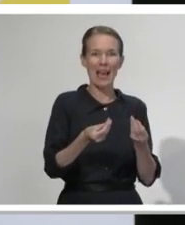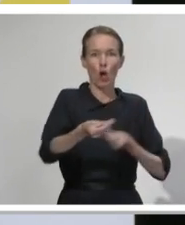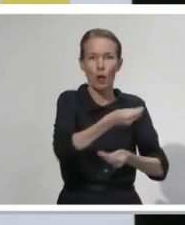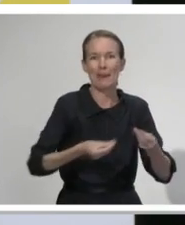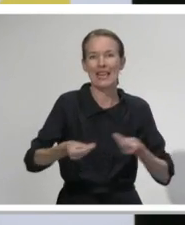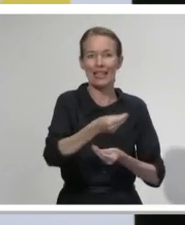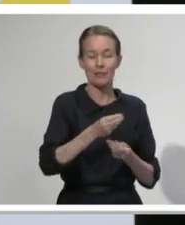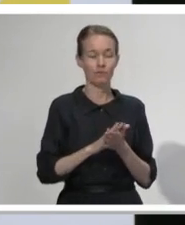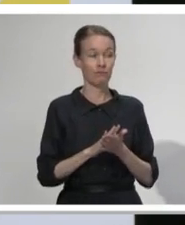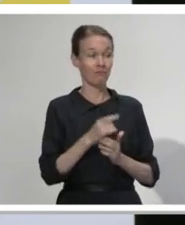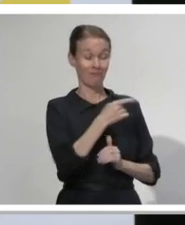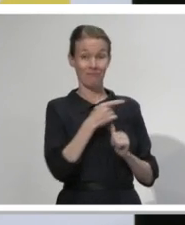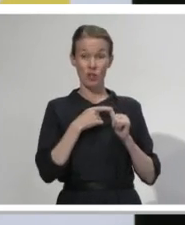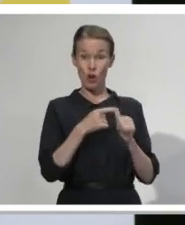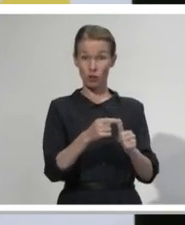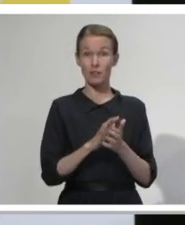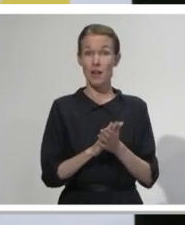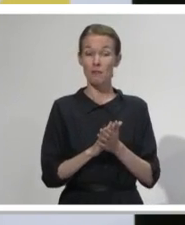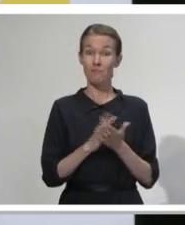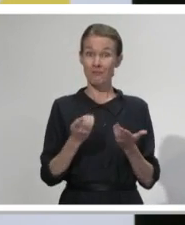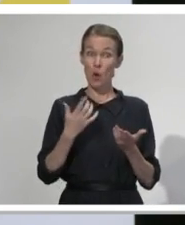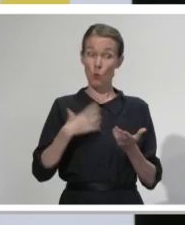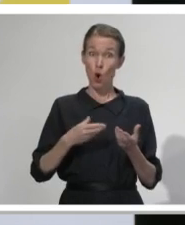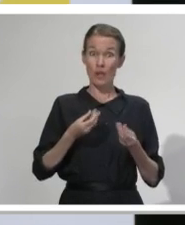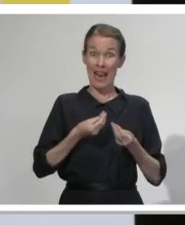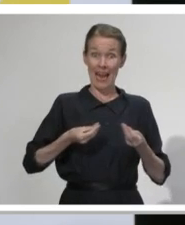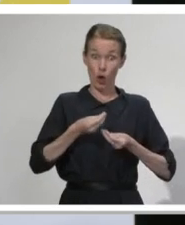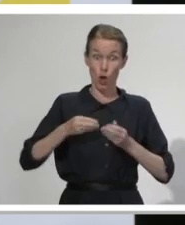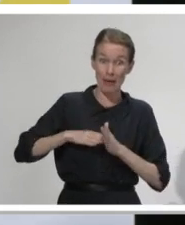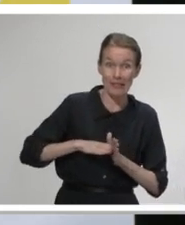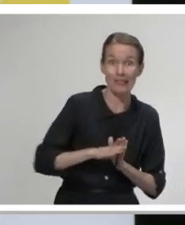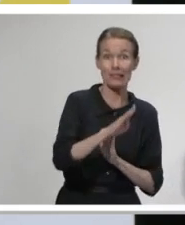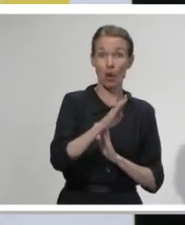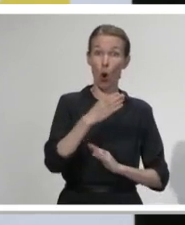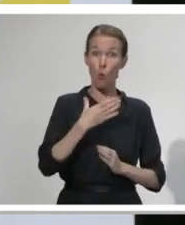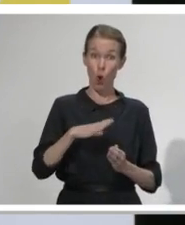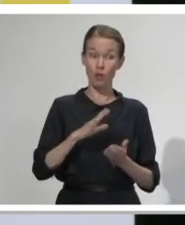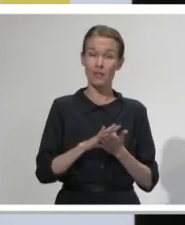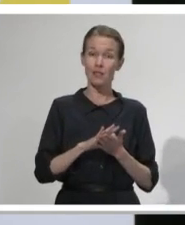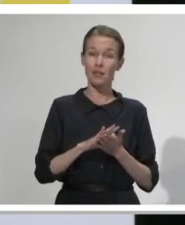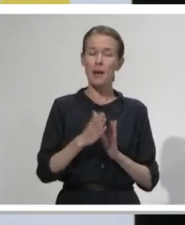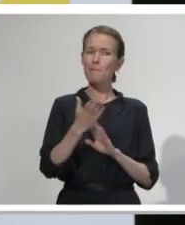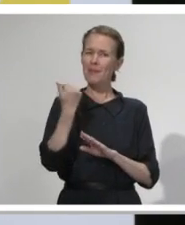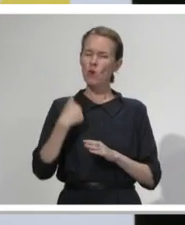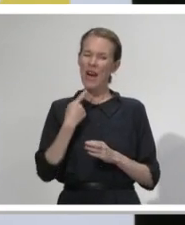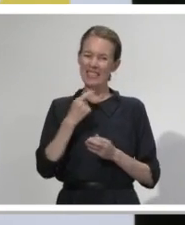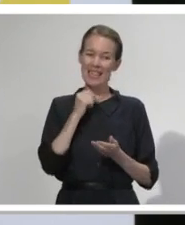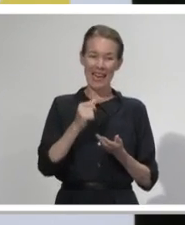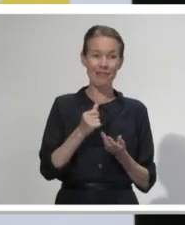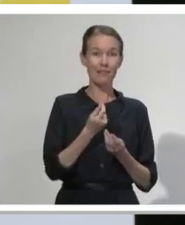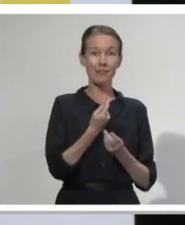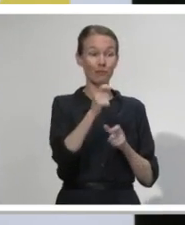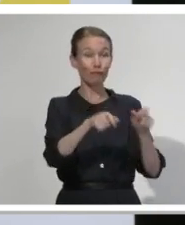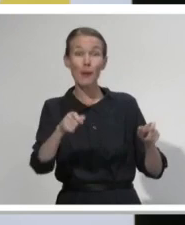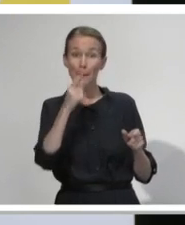Right now, when we're in level 4 and level 3, stimulus packages will only have a limited amount of effect. What we want to do is